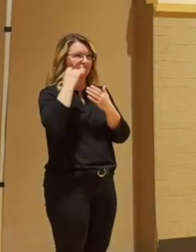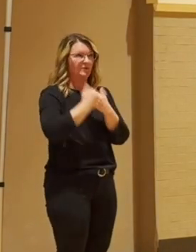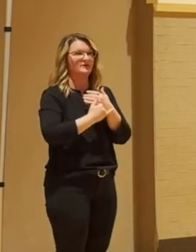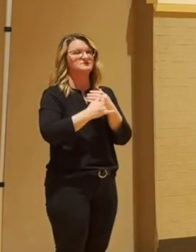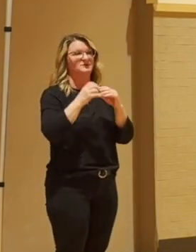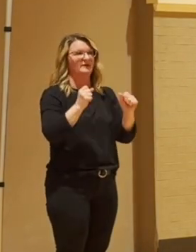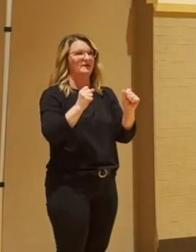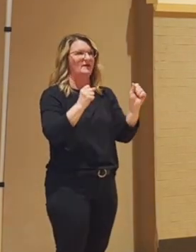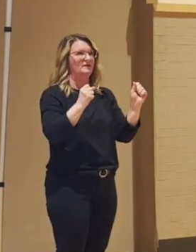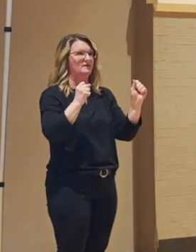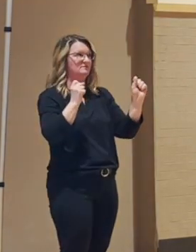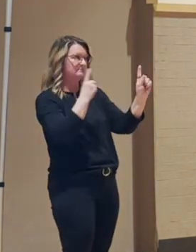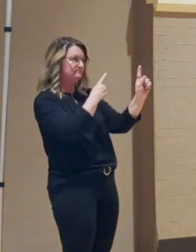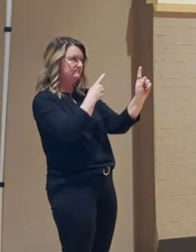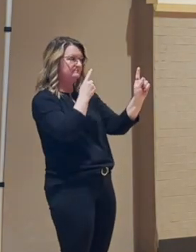again, get back on track.